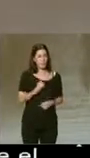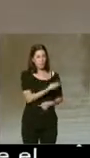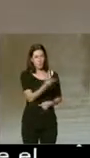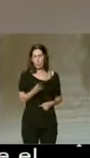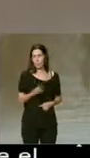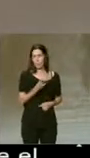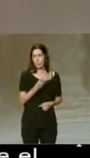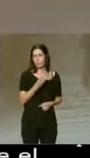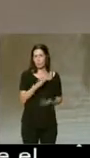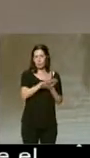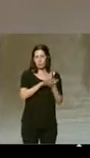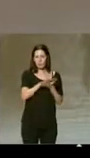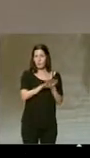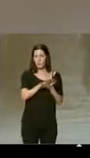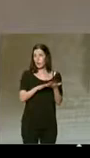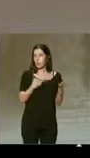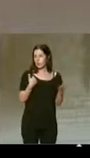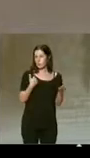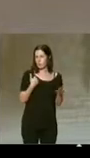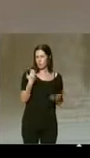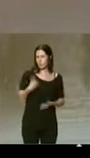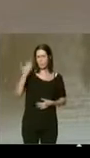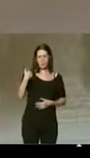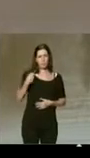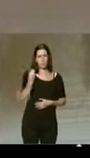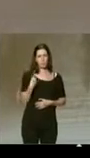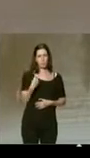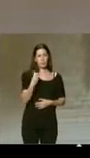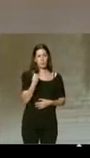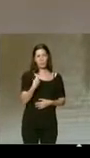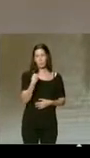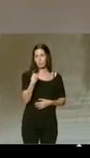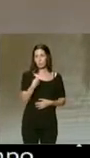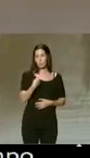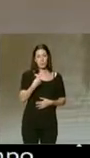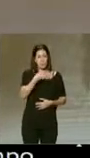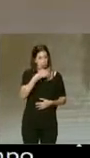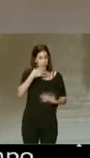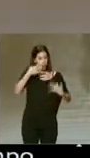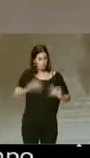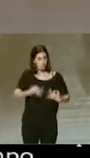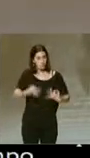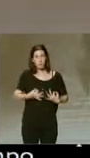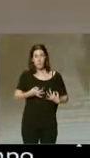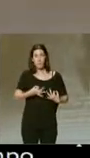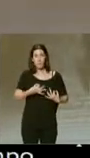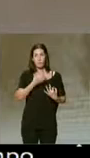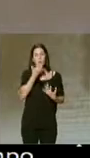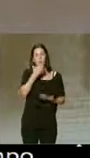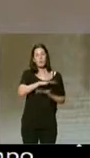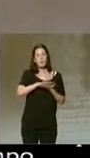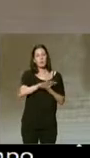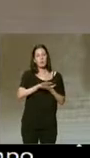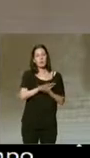that many of you have already mentioned, and it's been a long-standing concern for me, and as from what you're saying, it's still a